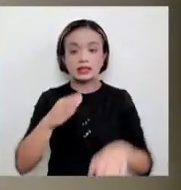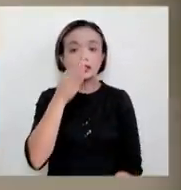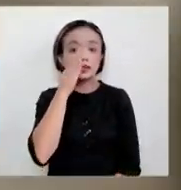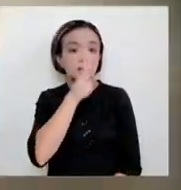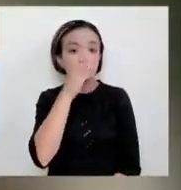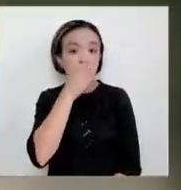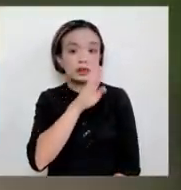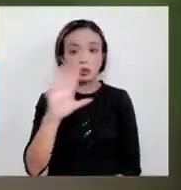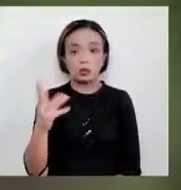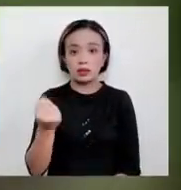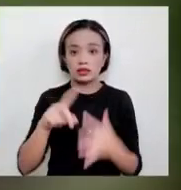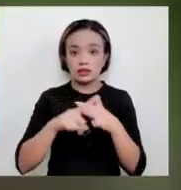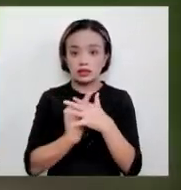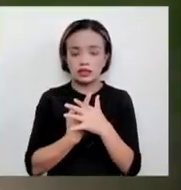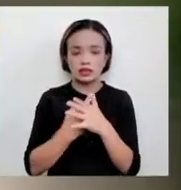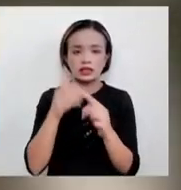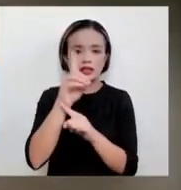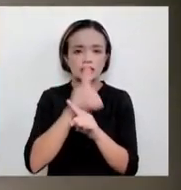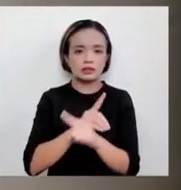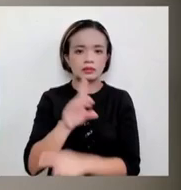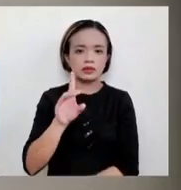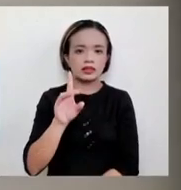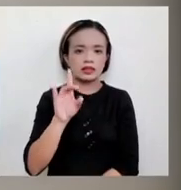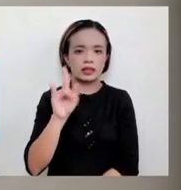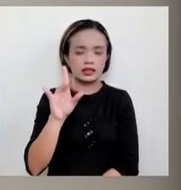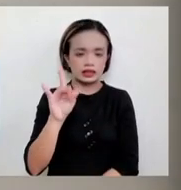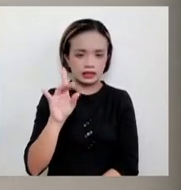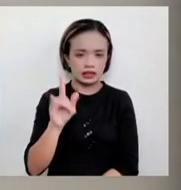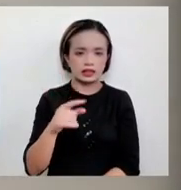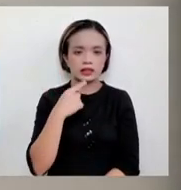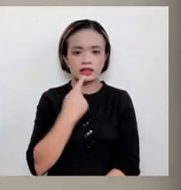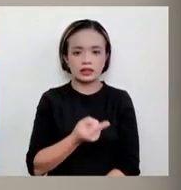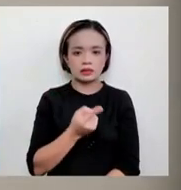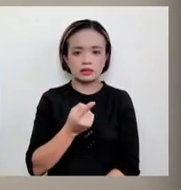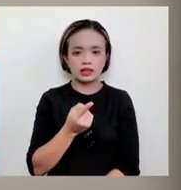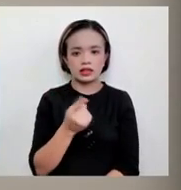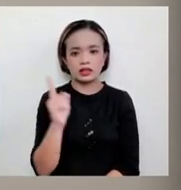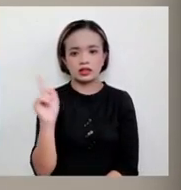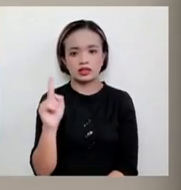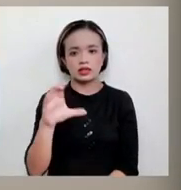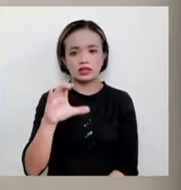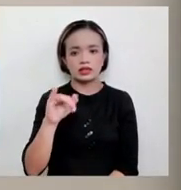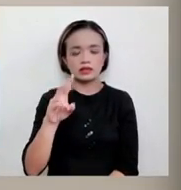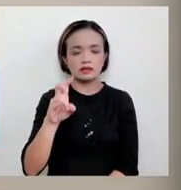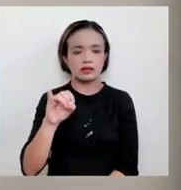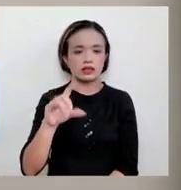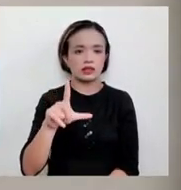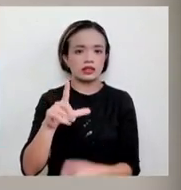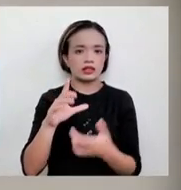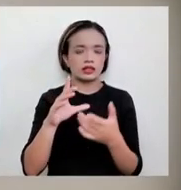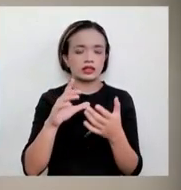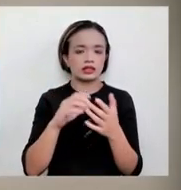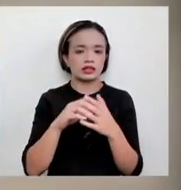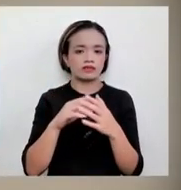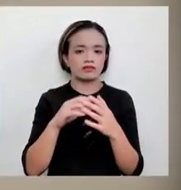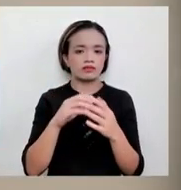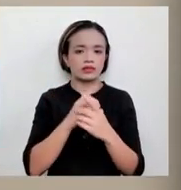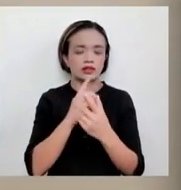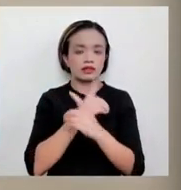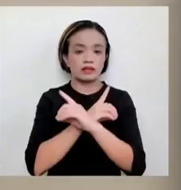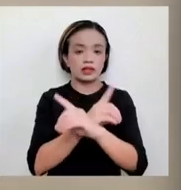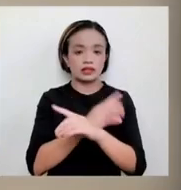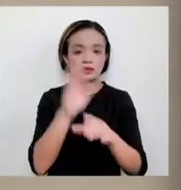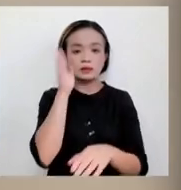Sunday, December 18, according to the Office of Civil Defense, Bicol. 141 flooding incidents were also